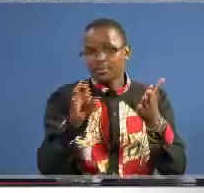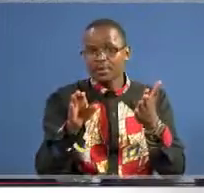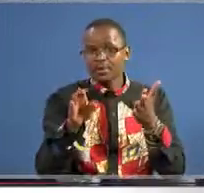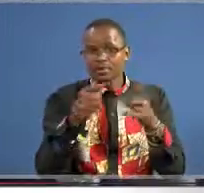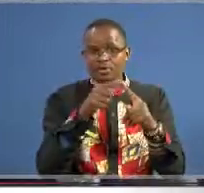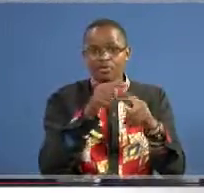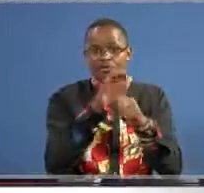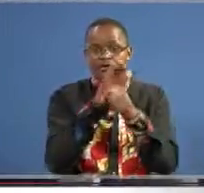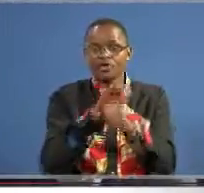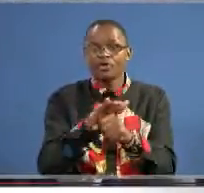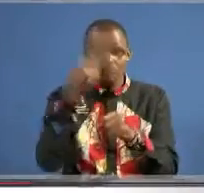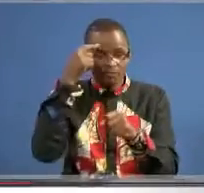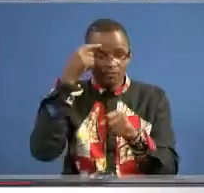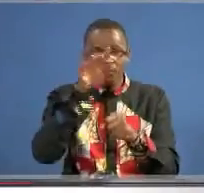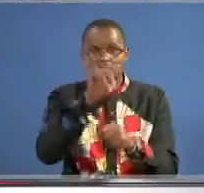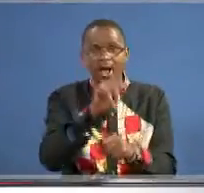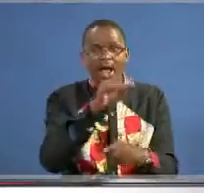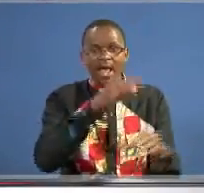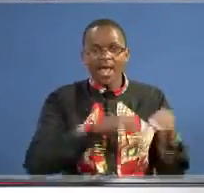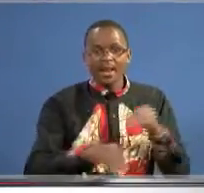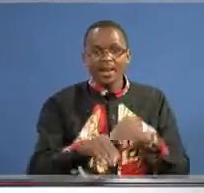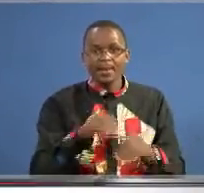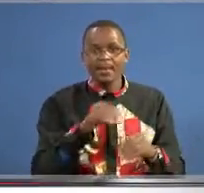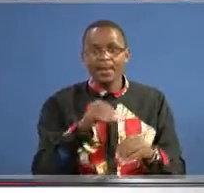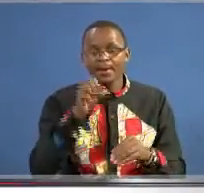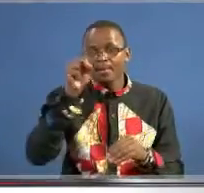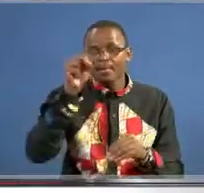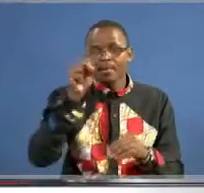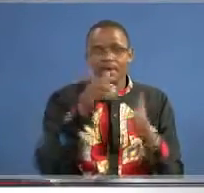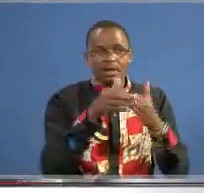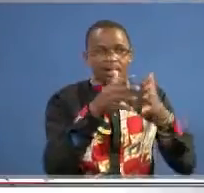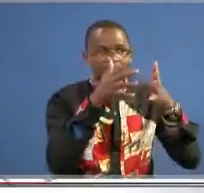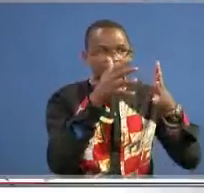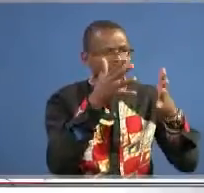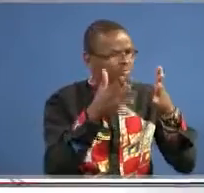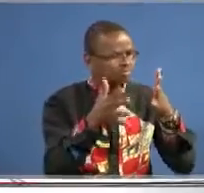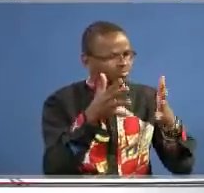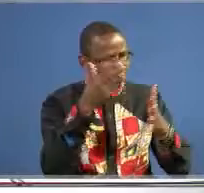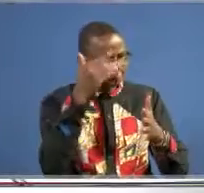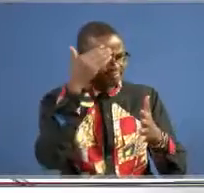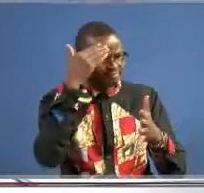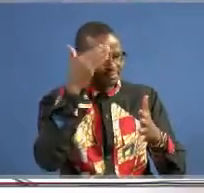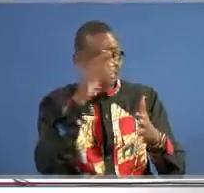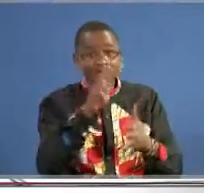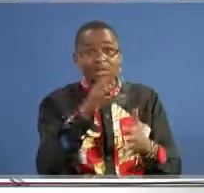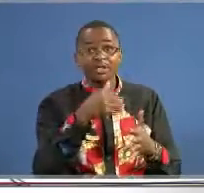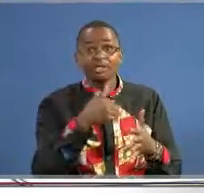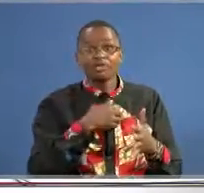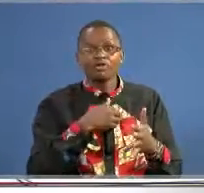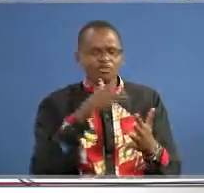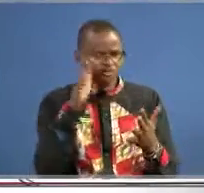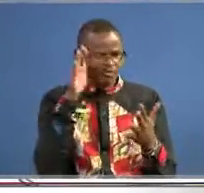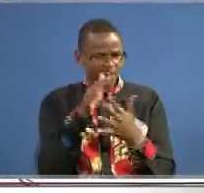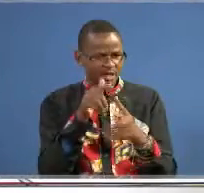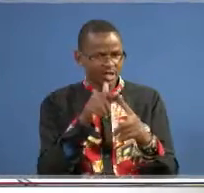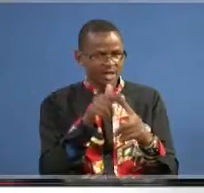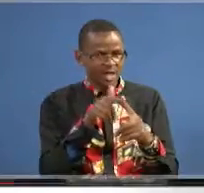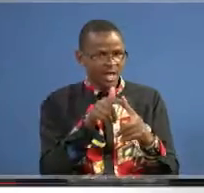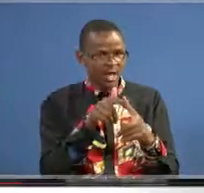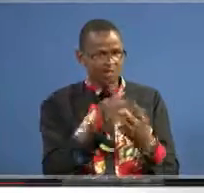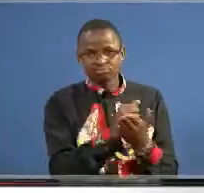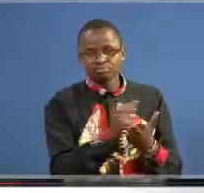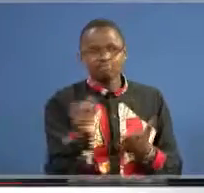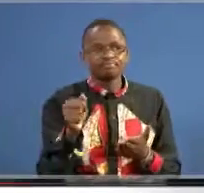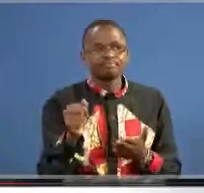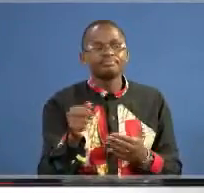forced to go for a by-election. Political pundits weighing on whether or not these two leaders will face the axe.